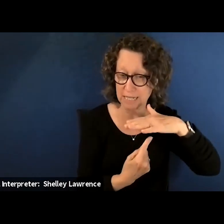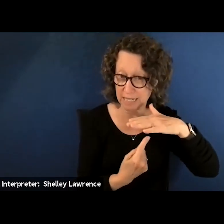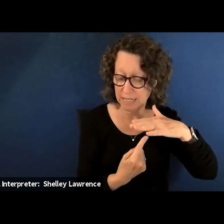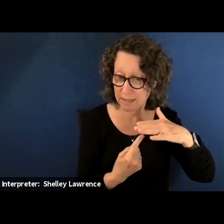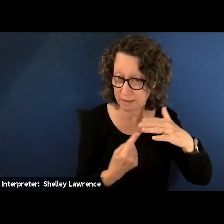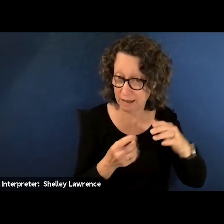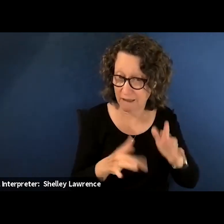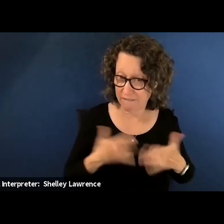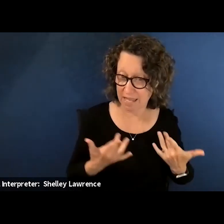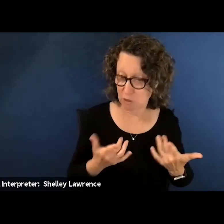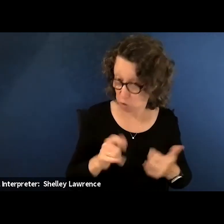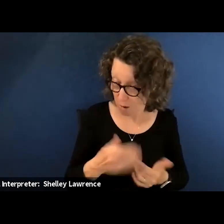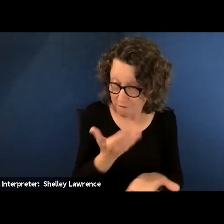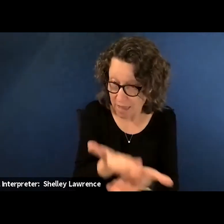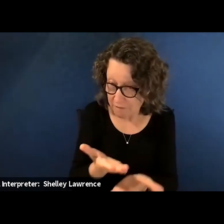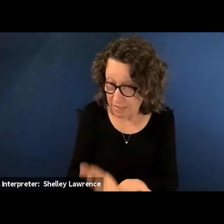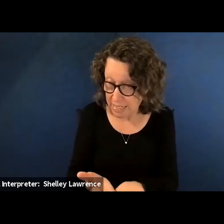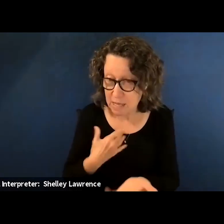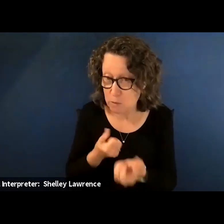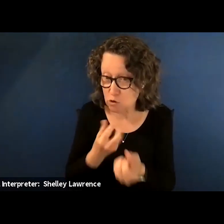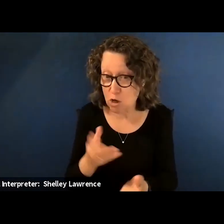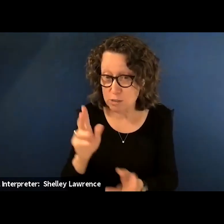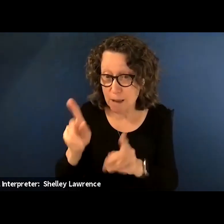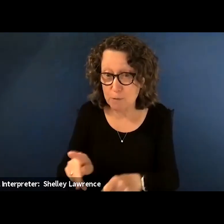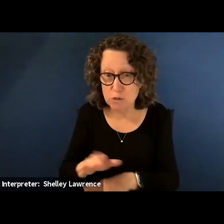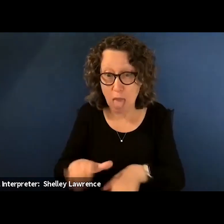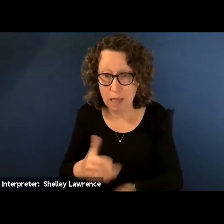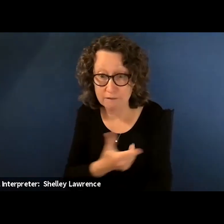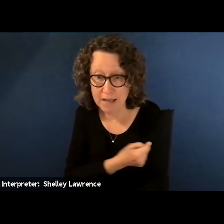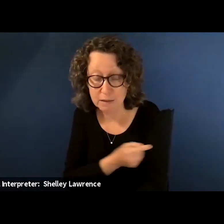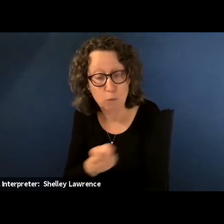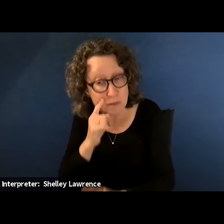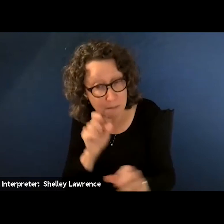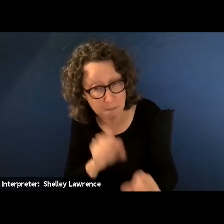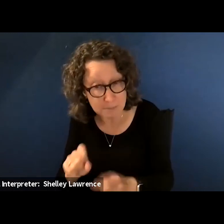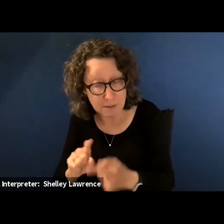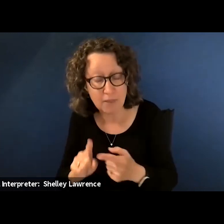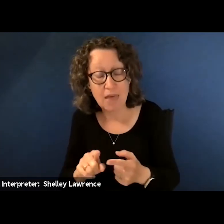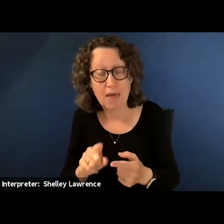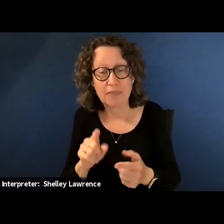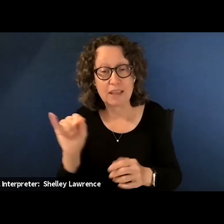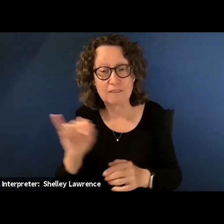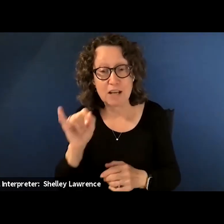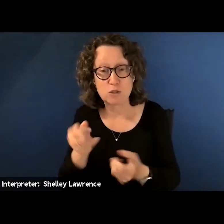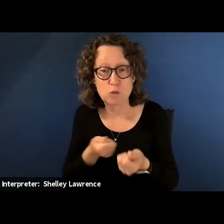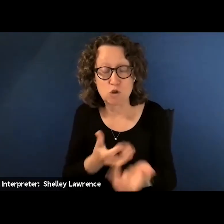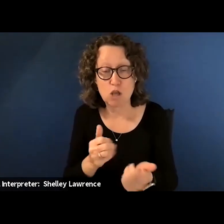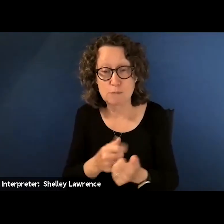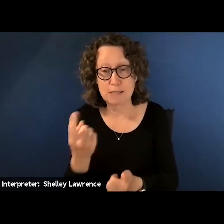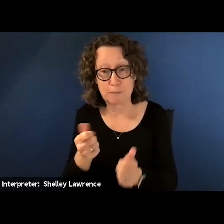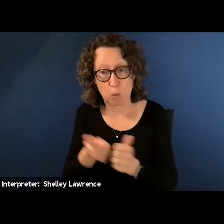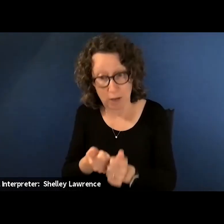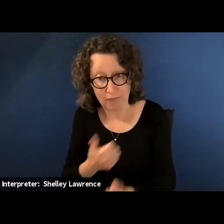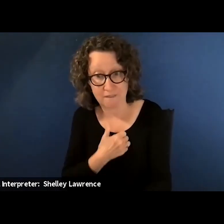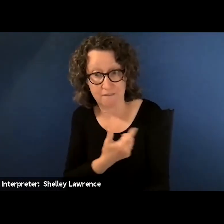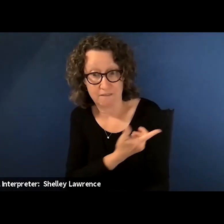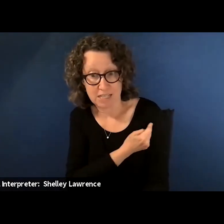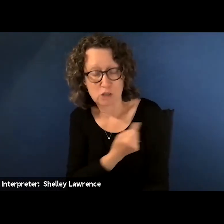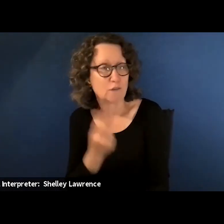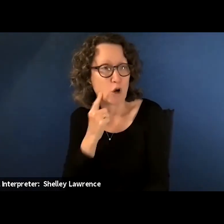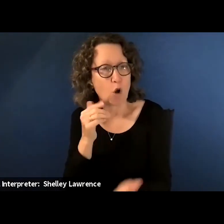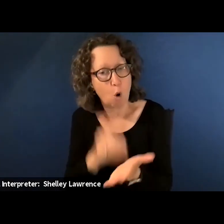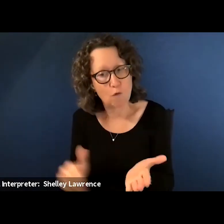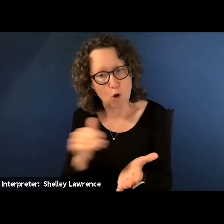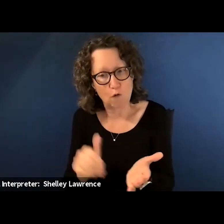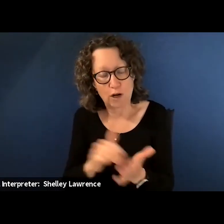indeed an outbreak caused by an unvaccinated employee? Was it possible that the infection was caused by a vaccinated person? You've heard over and over